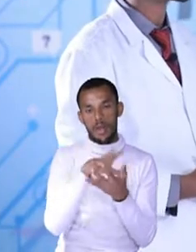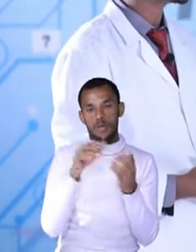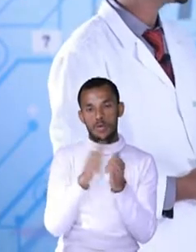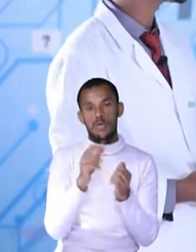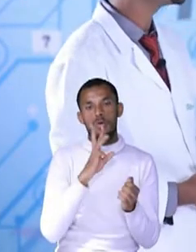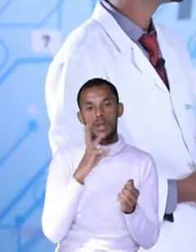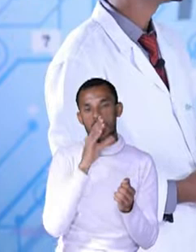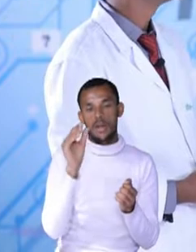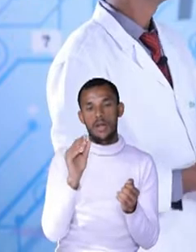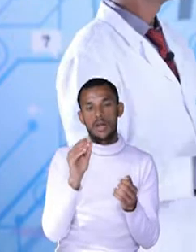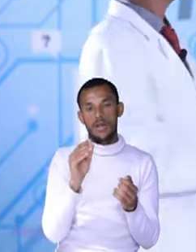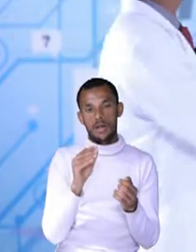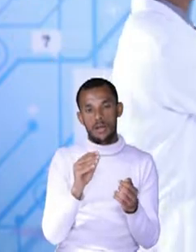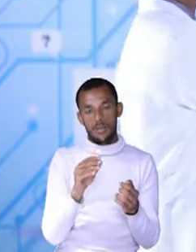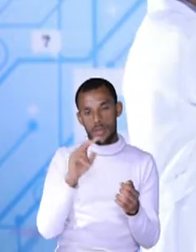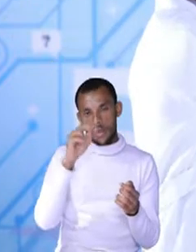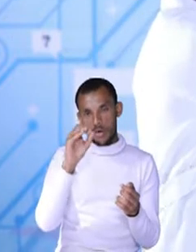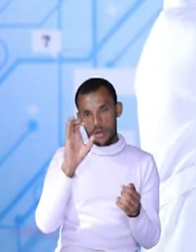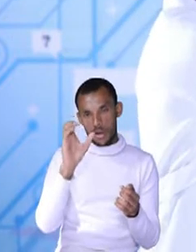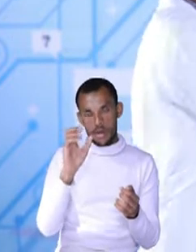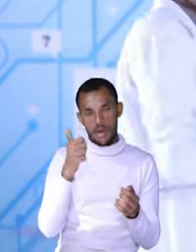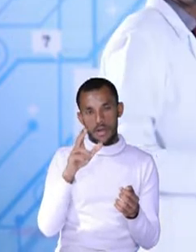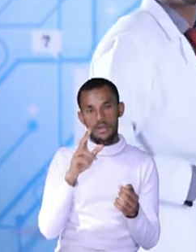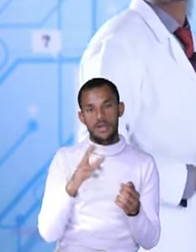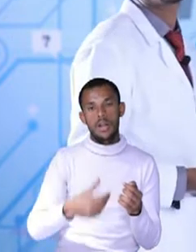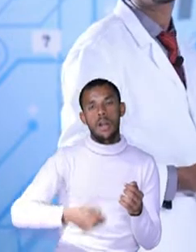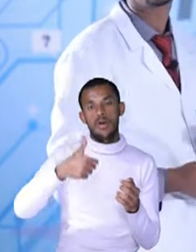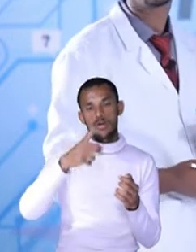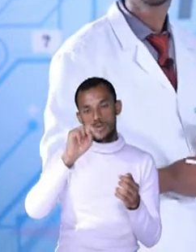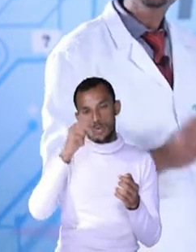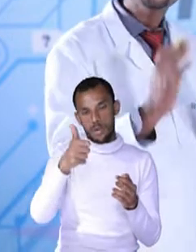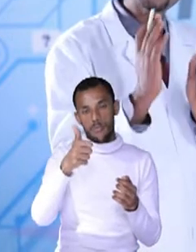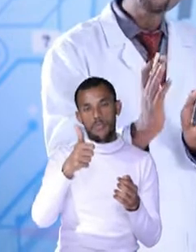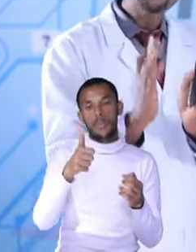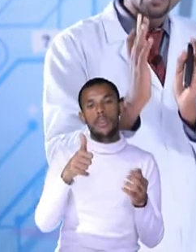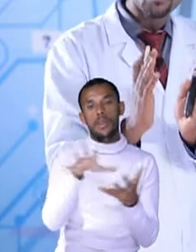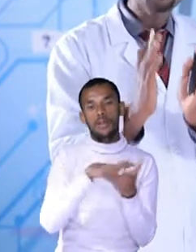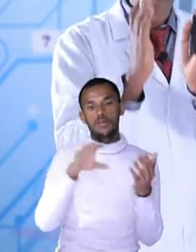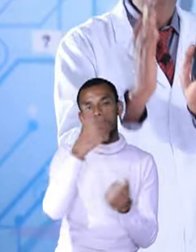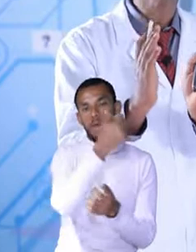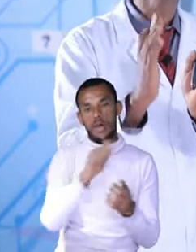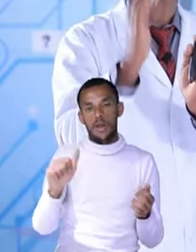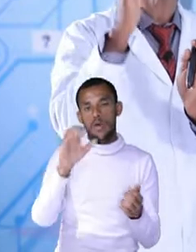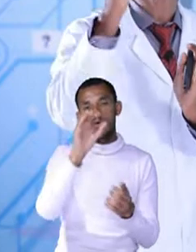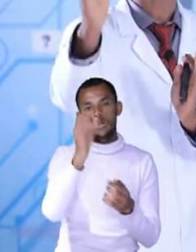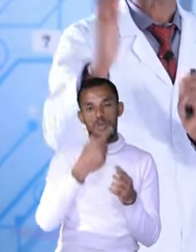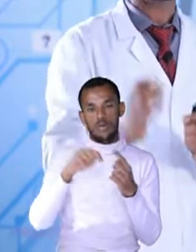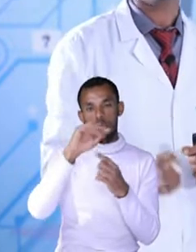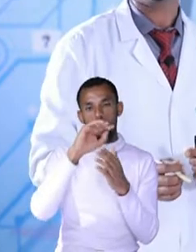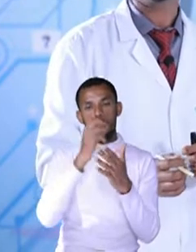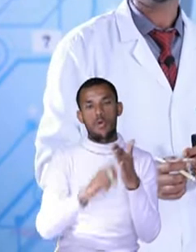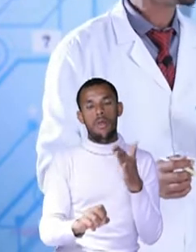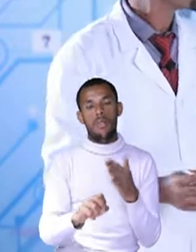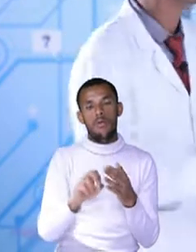sodium hydroxide and H2. The other one, sodium react with air, oxygen. Sodium react with air, oxygen, 2